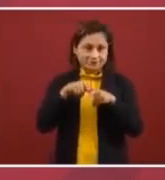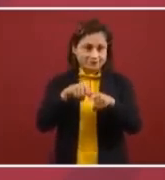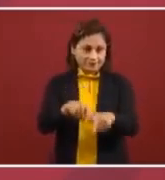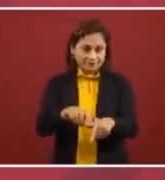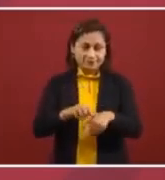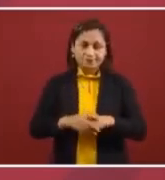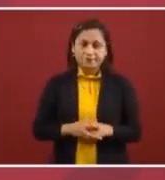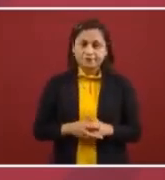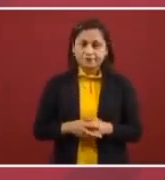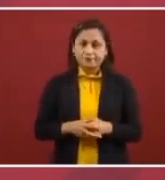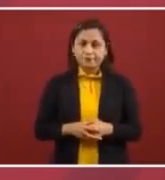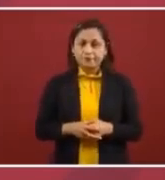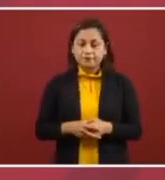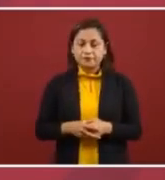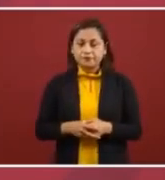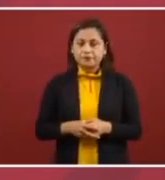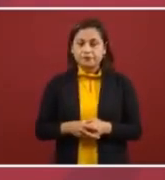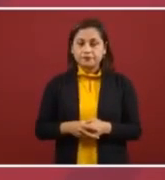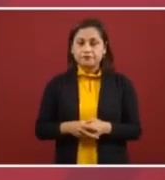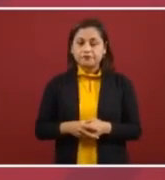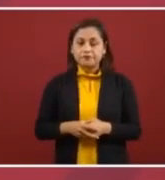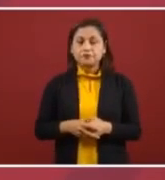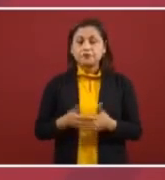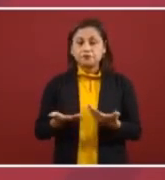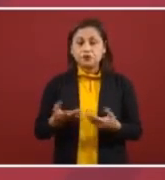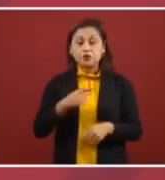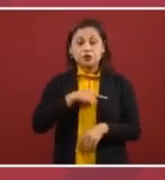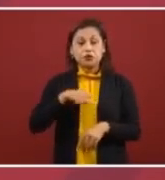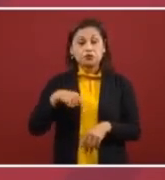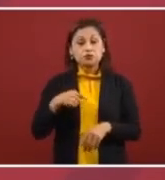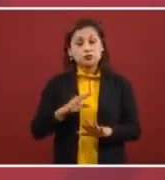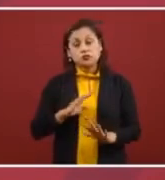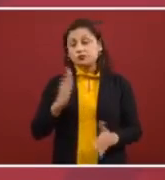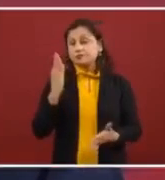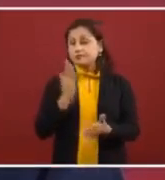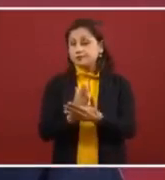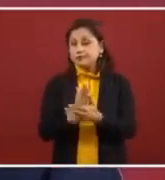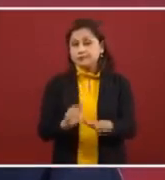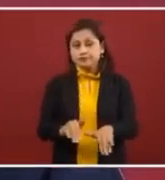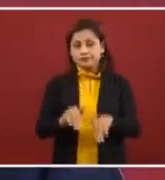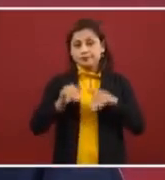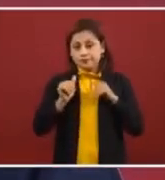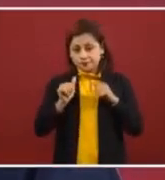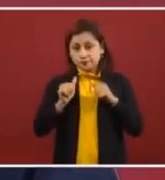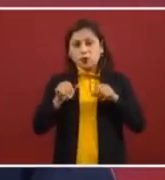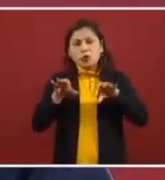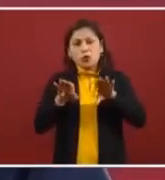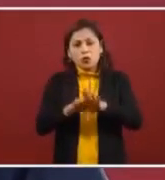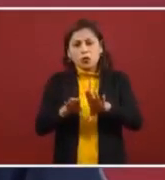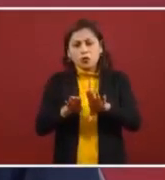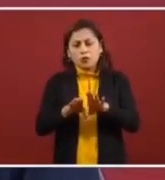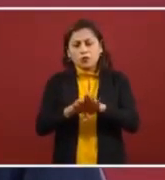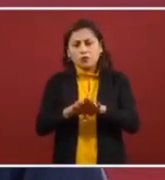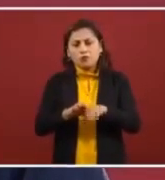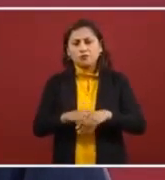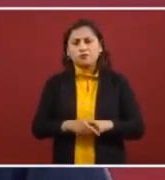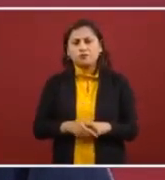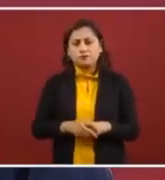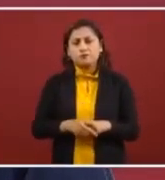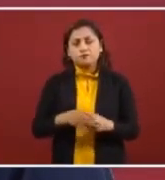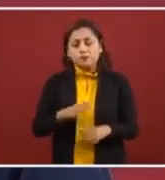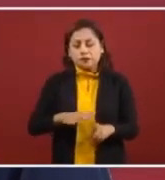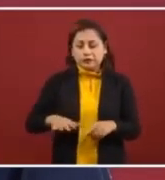And the purpose of this withholding of this action was to